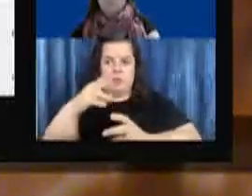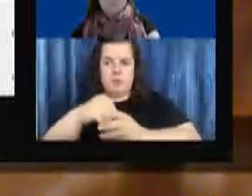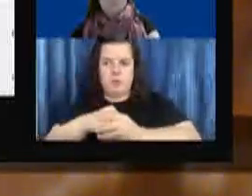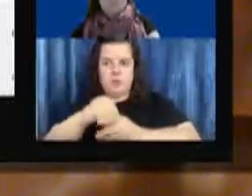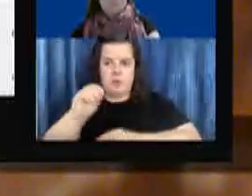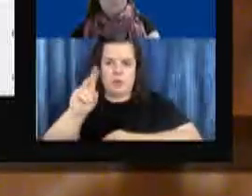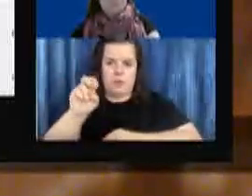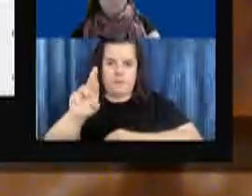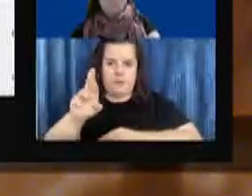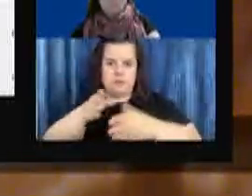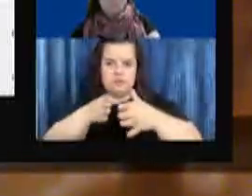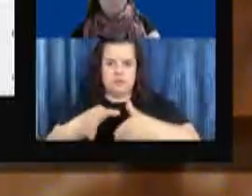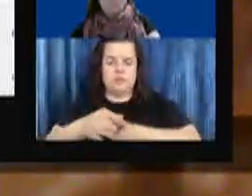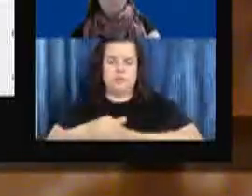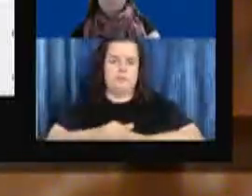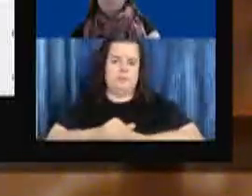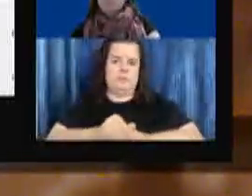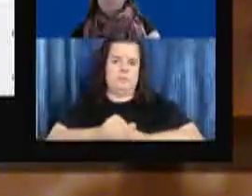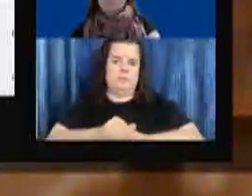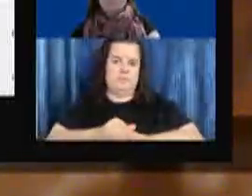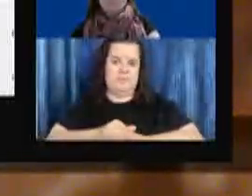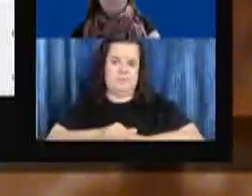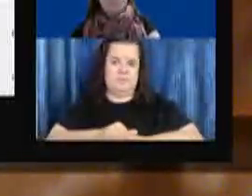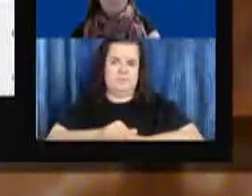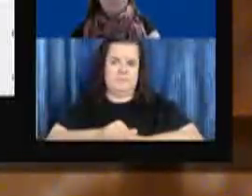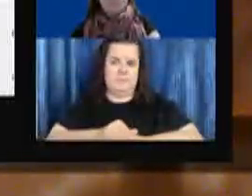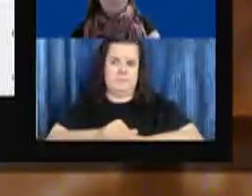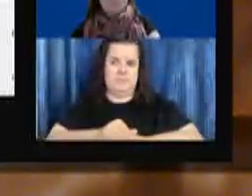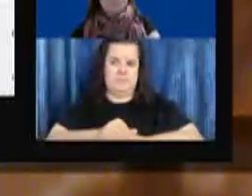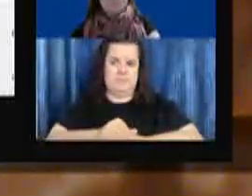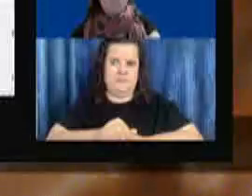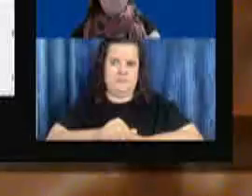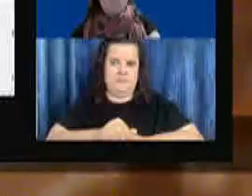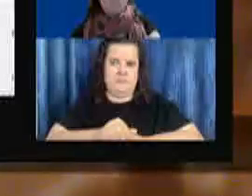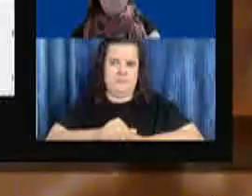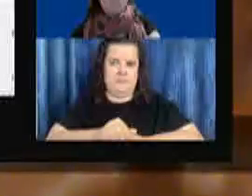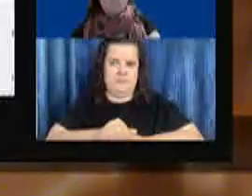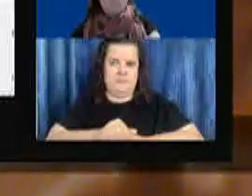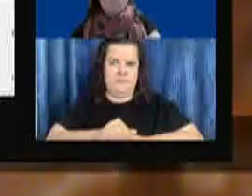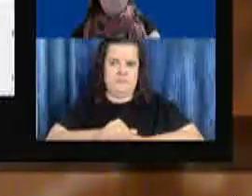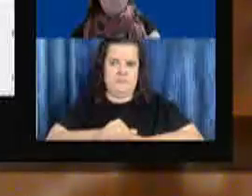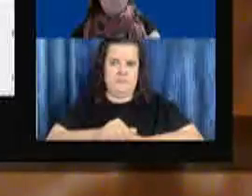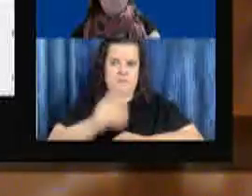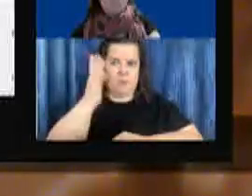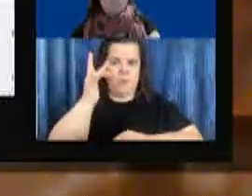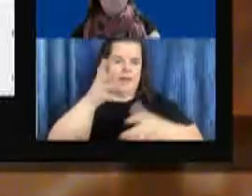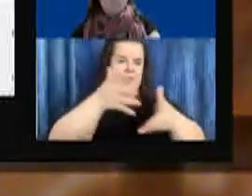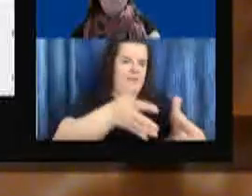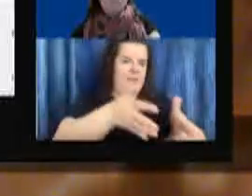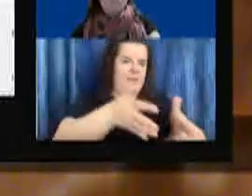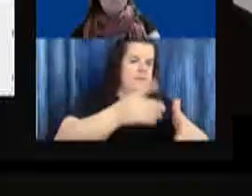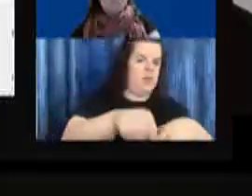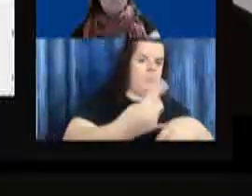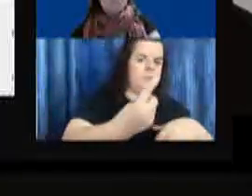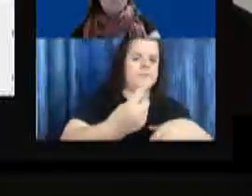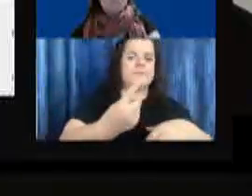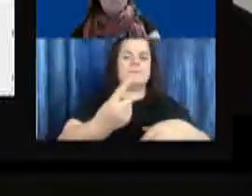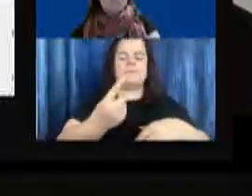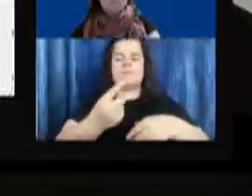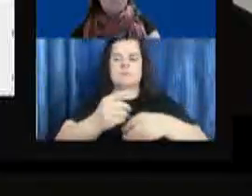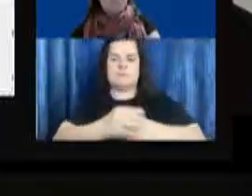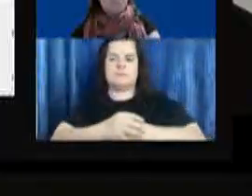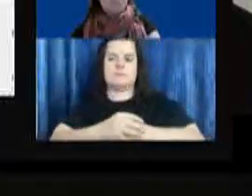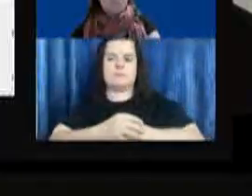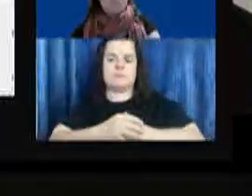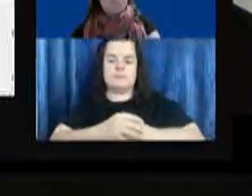Street. So why was not going to be left alone? Yeah, so, okay, well,